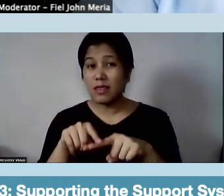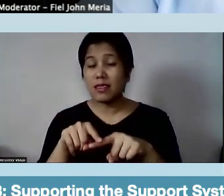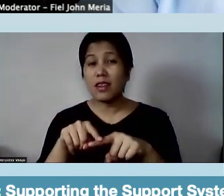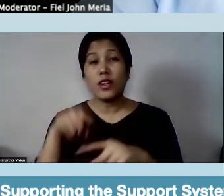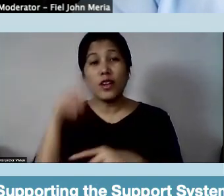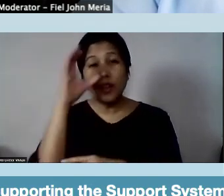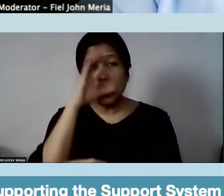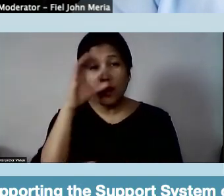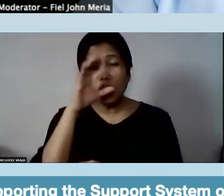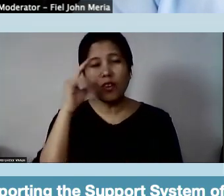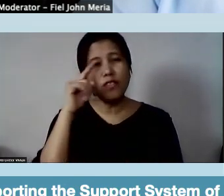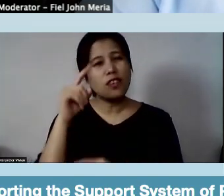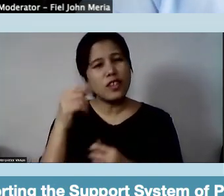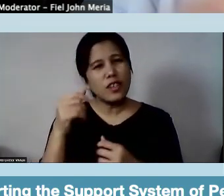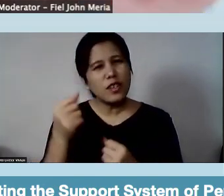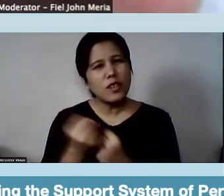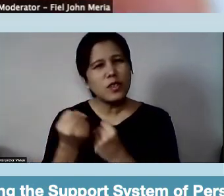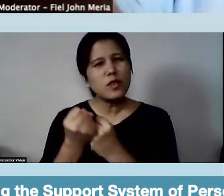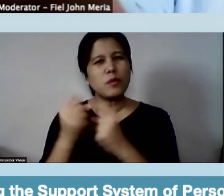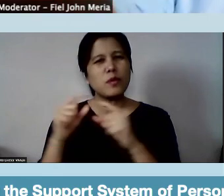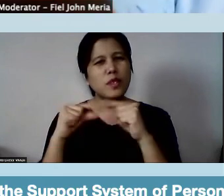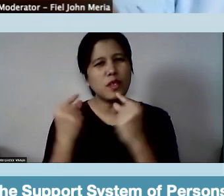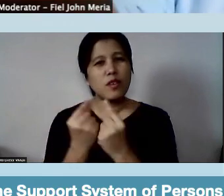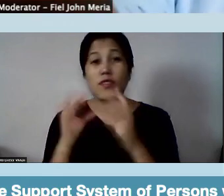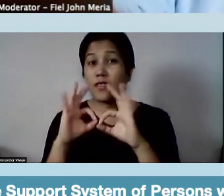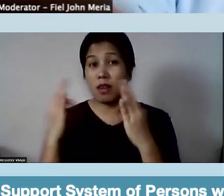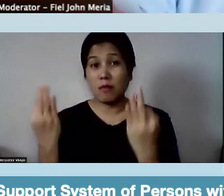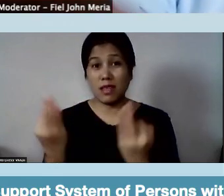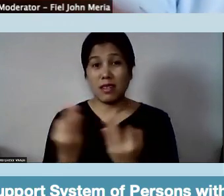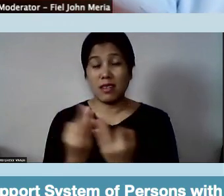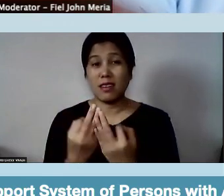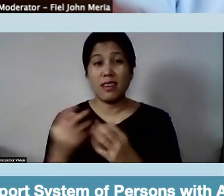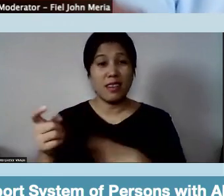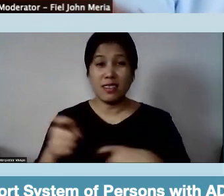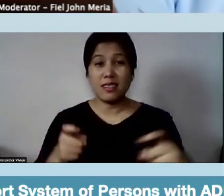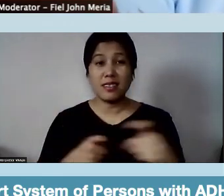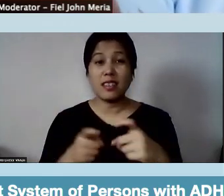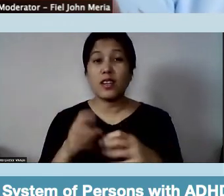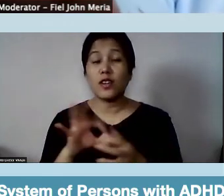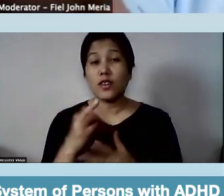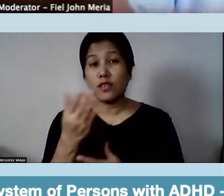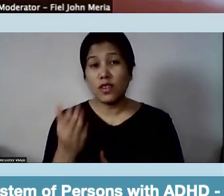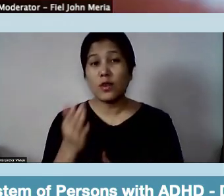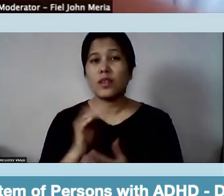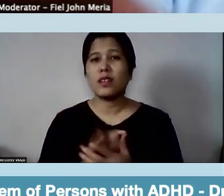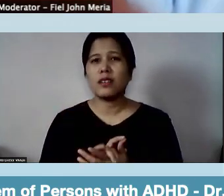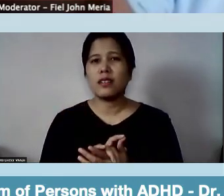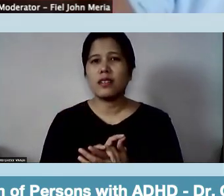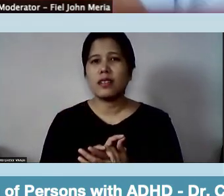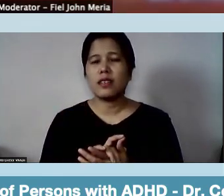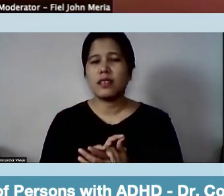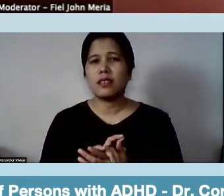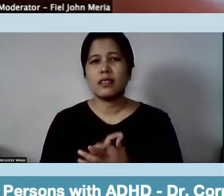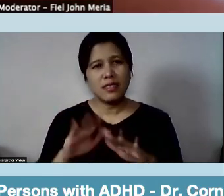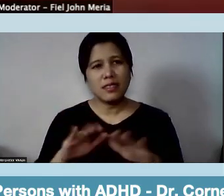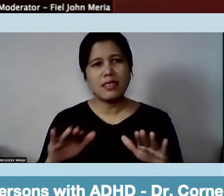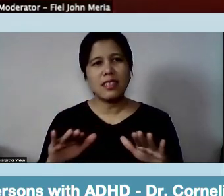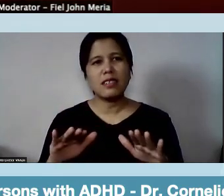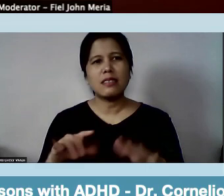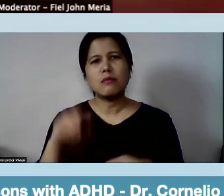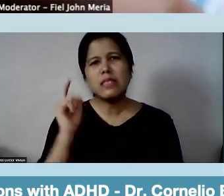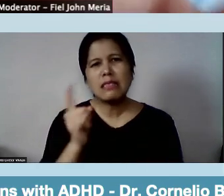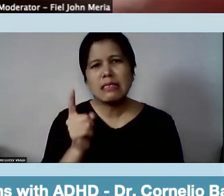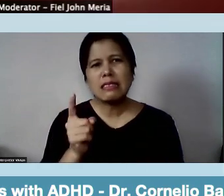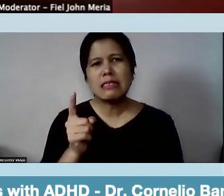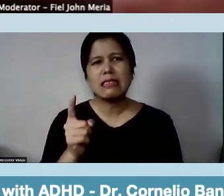your support group, your family. Instead of you, para bang you're chastising your child, pinapagalitan mo parati, ba't